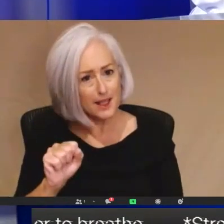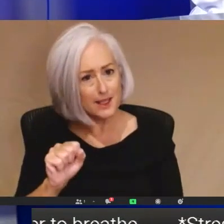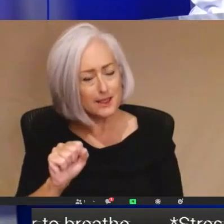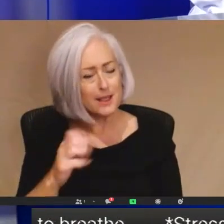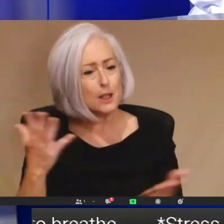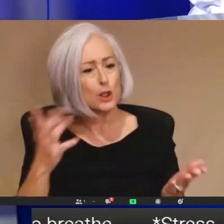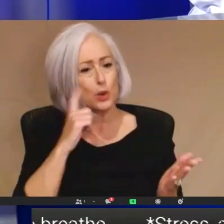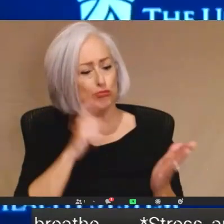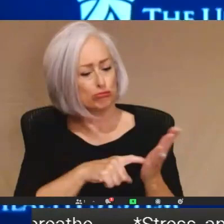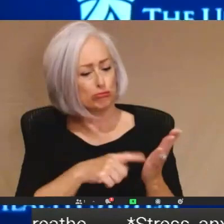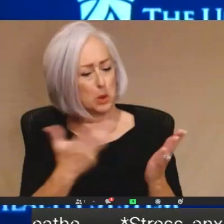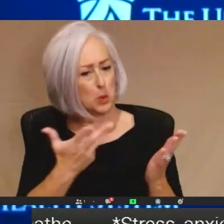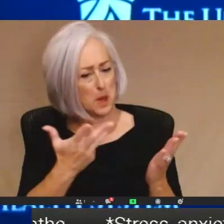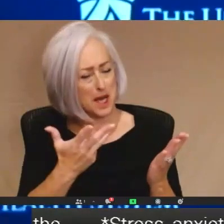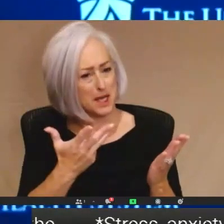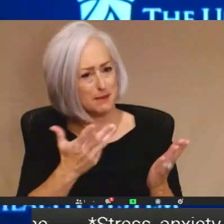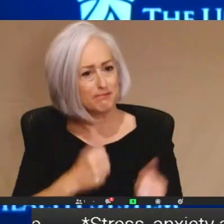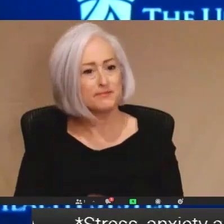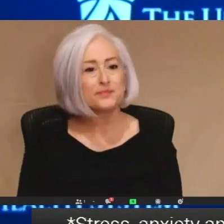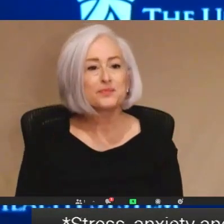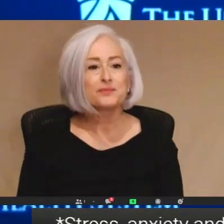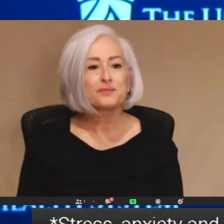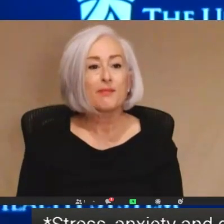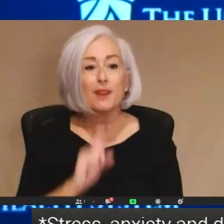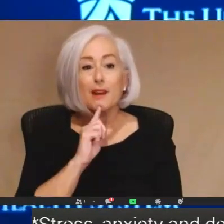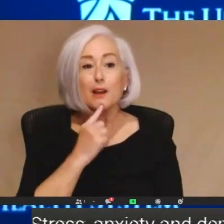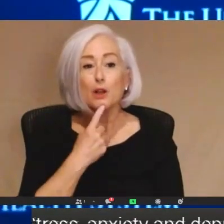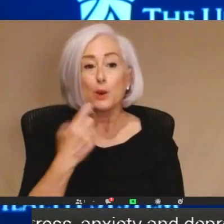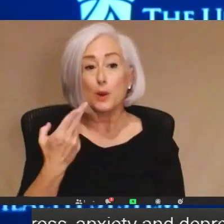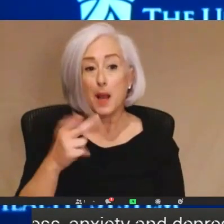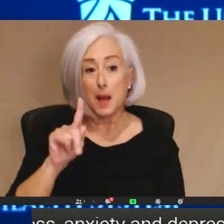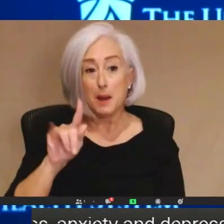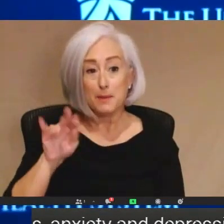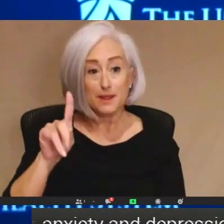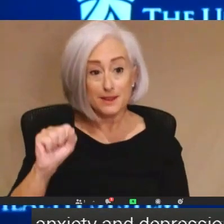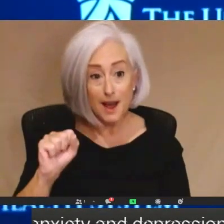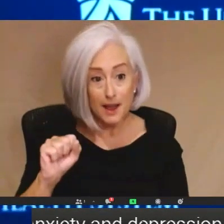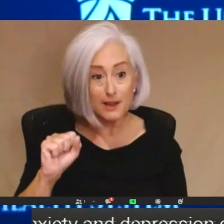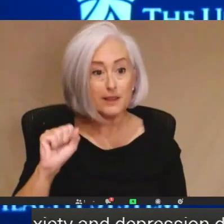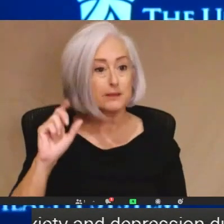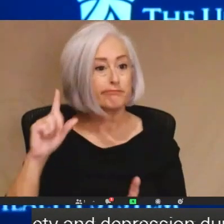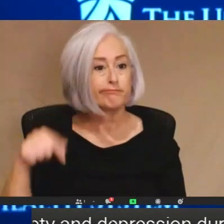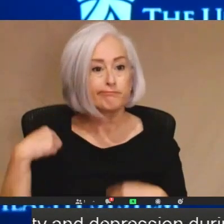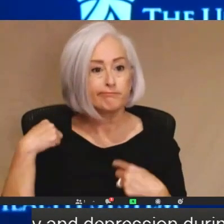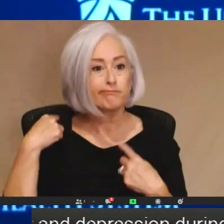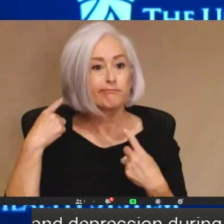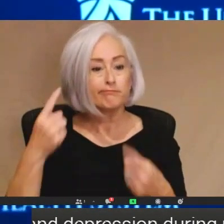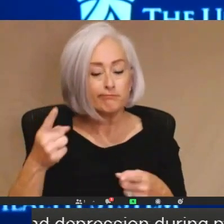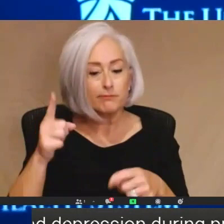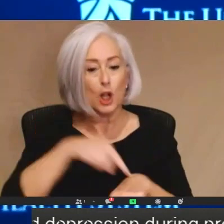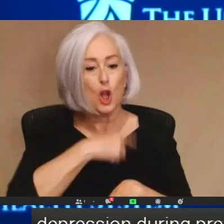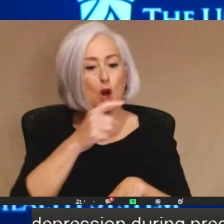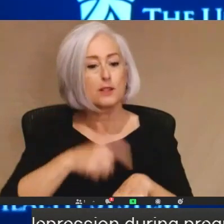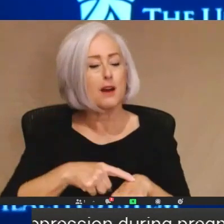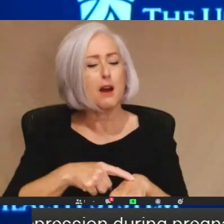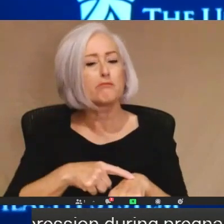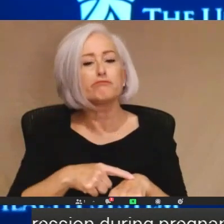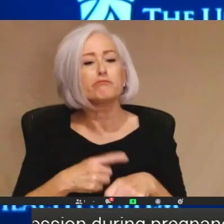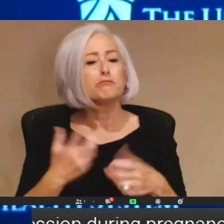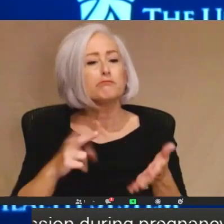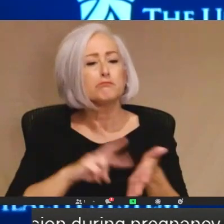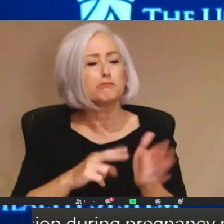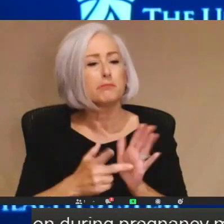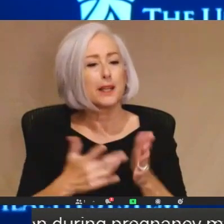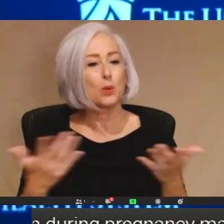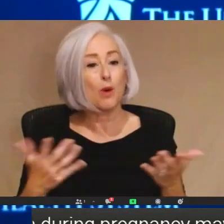us and update us on? Well, acute hepatitis is, again, this has been around forever. It's an inflammation of the liver that